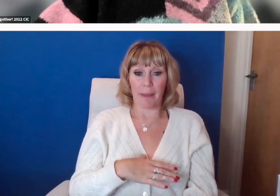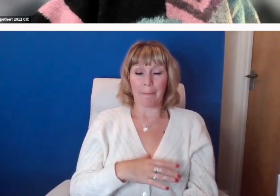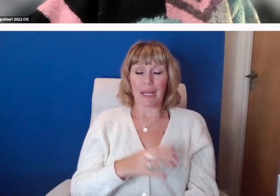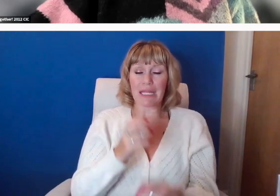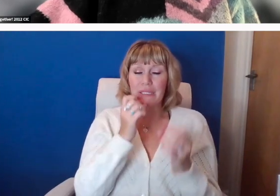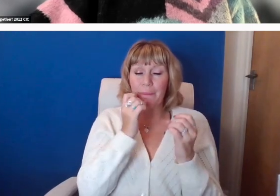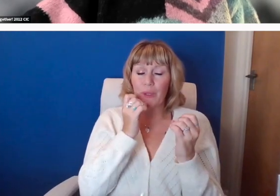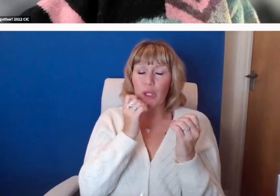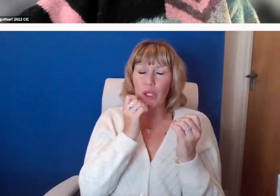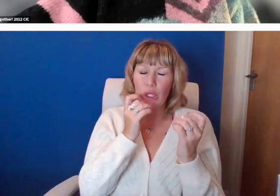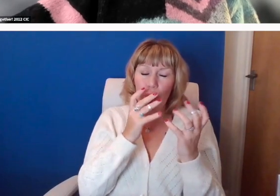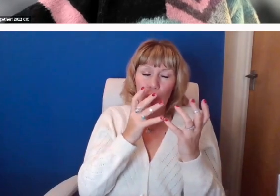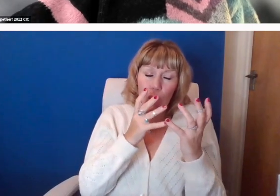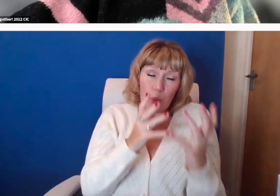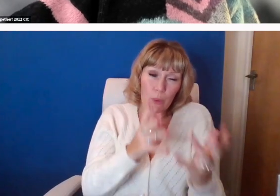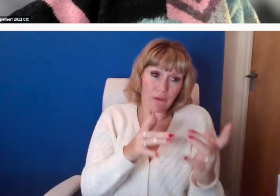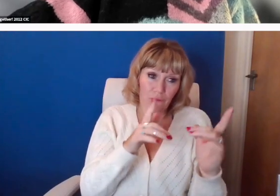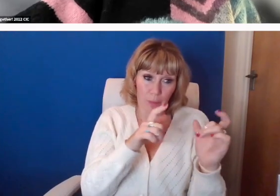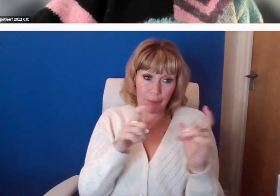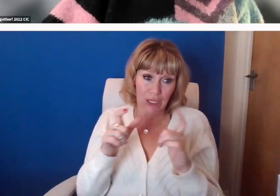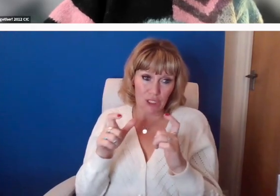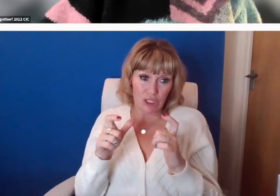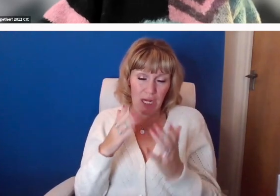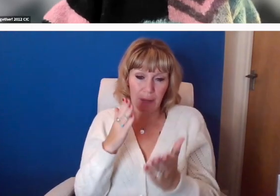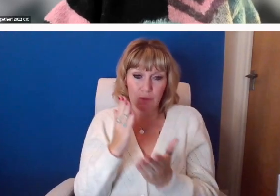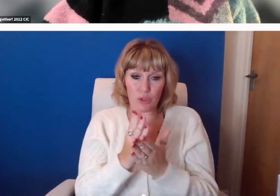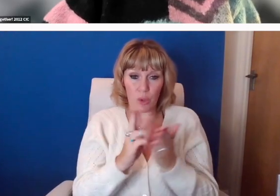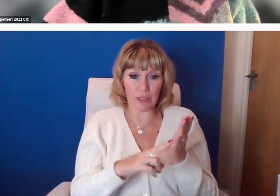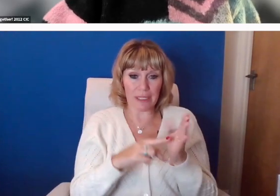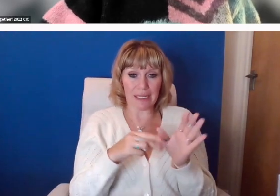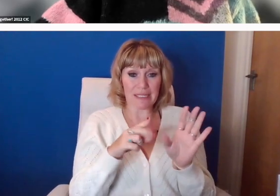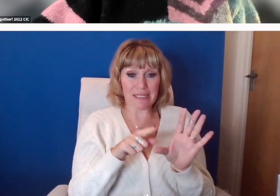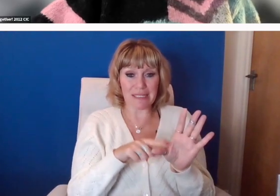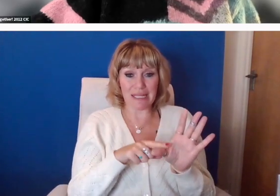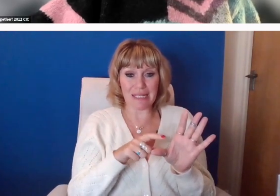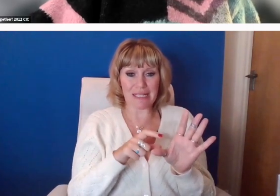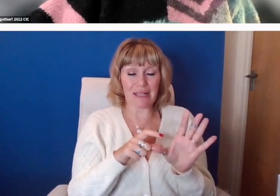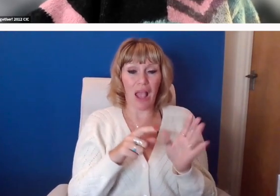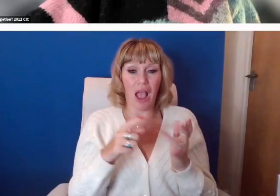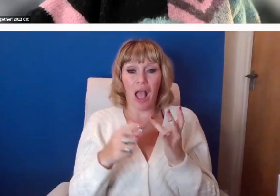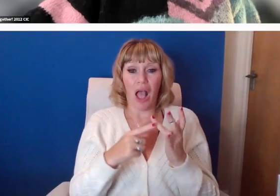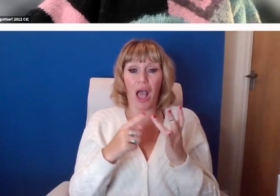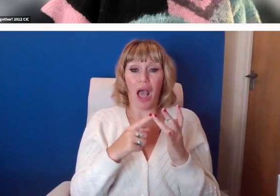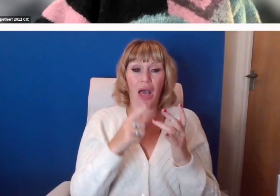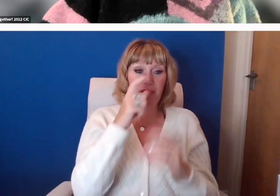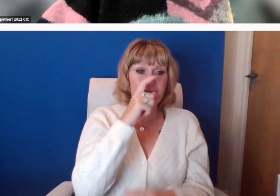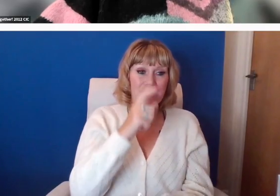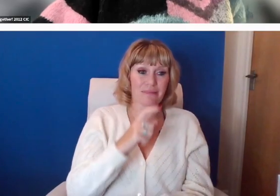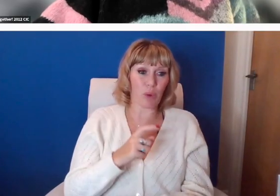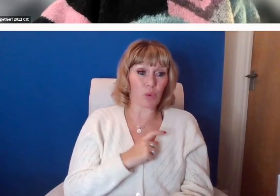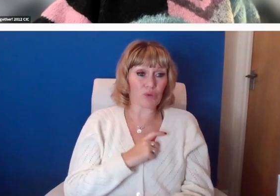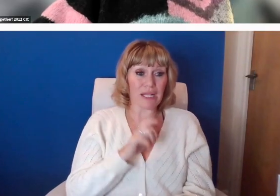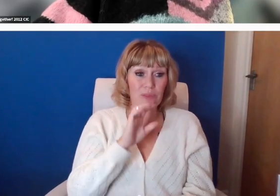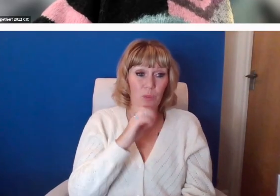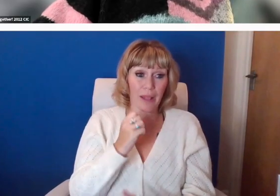stunning picture, which I'm quite sure, like Nancy's other self-portraits, will end up in a major museum. Um,